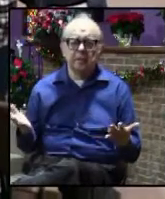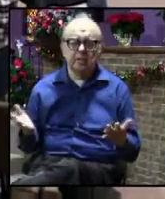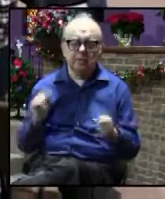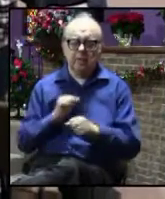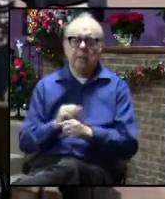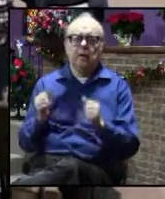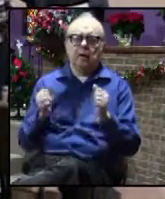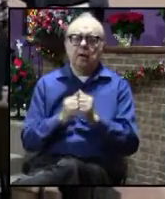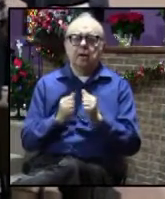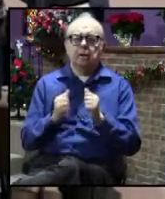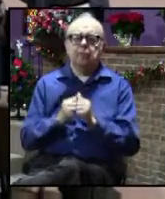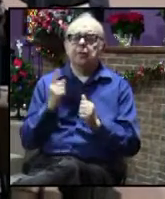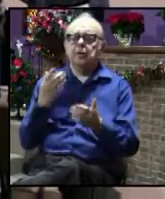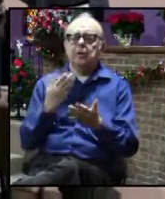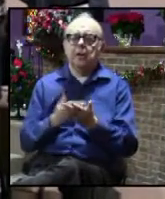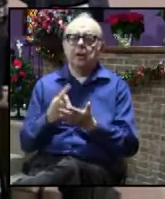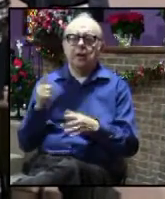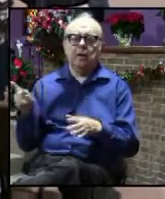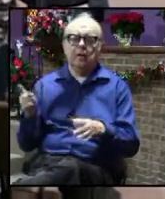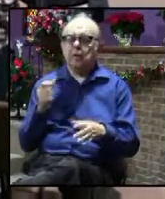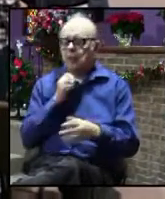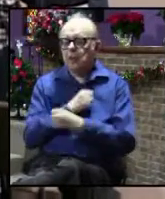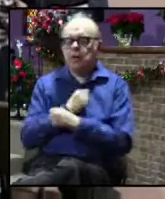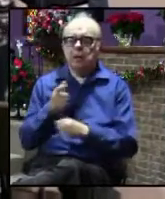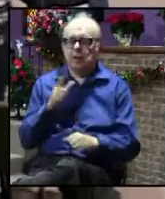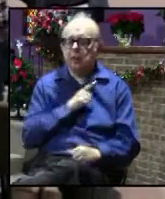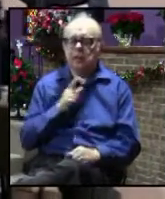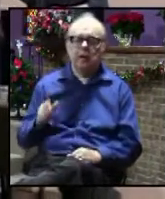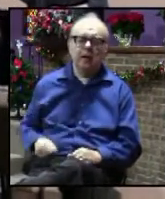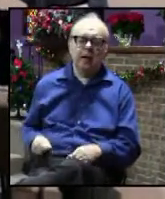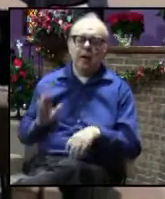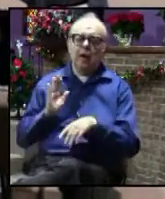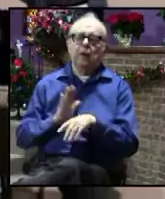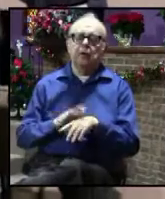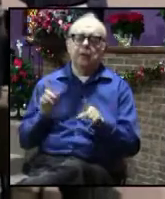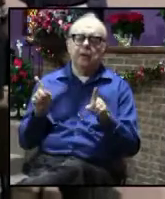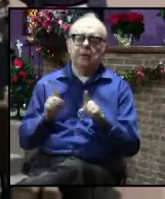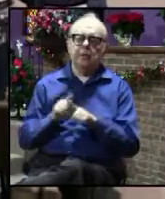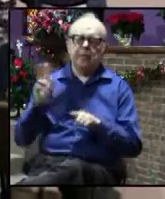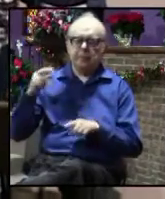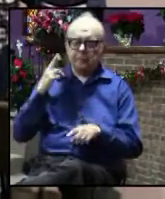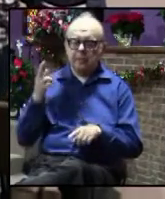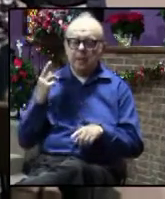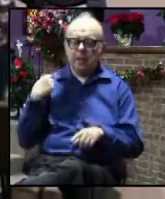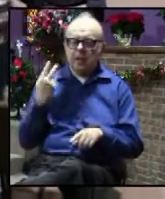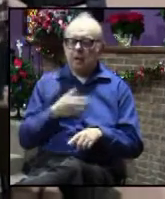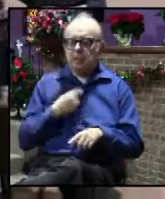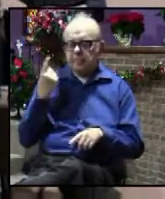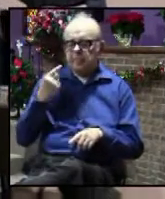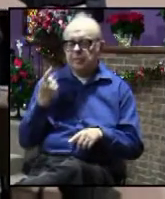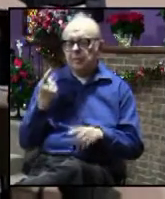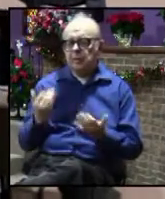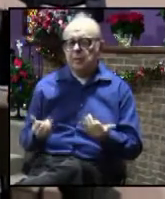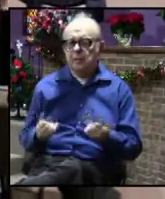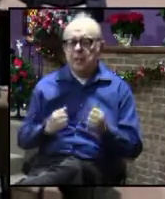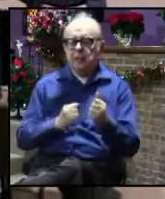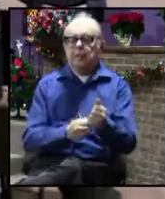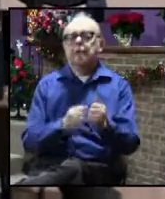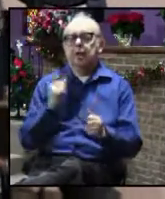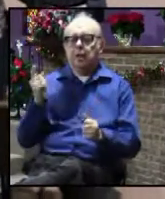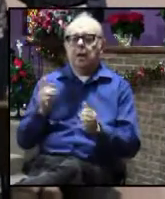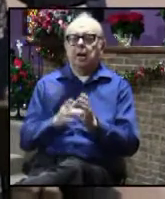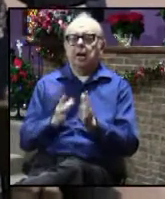work together to the good for those who love the Lord and are called according to His purpose. And what is our purpose? Our purpose is to follow